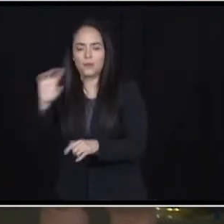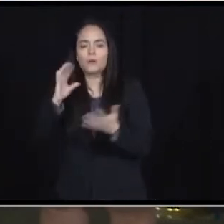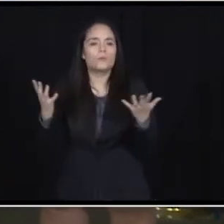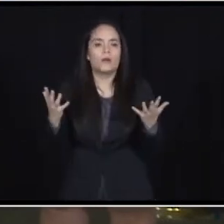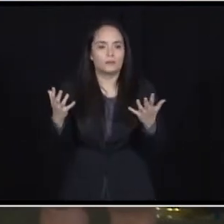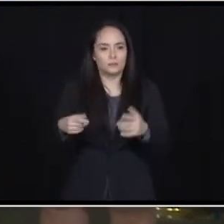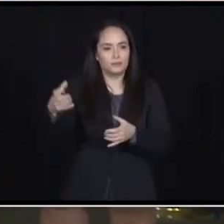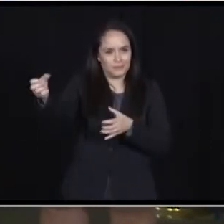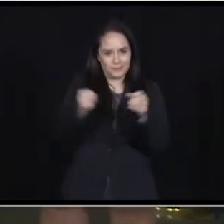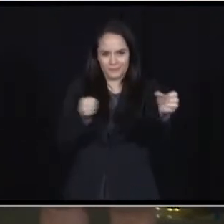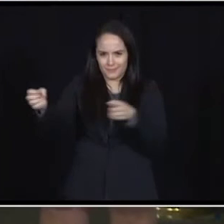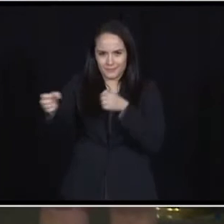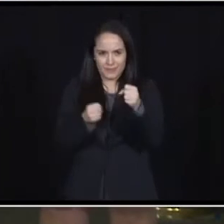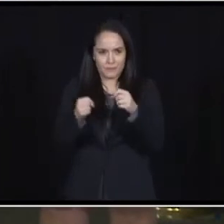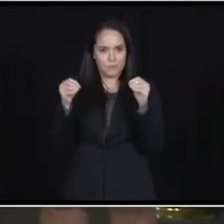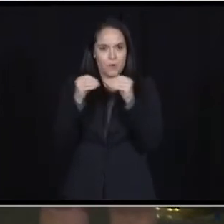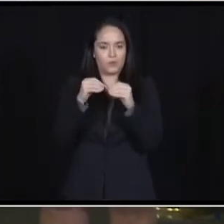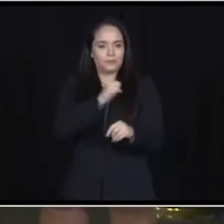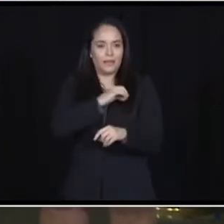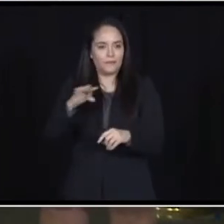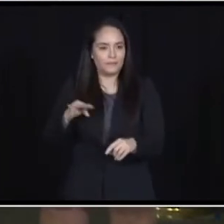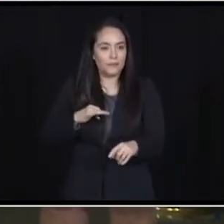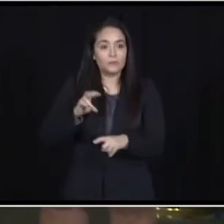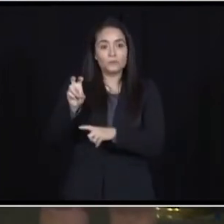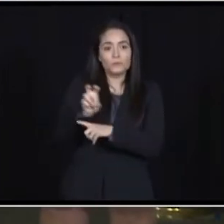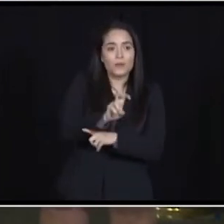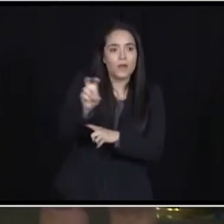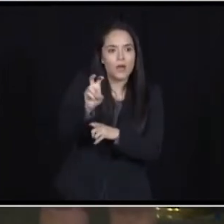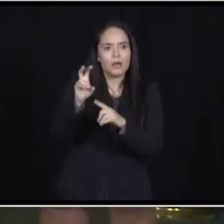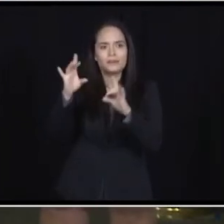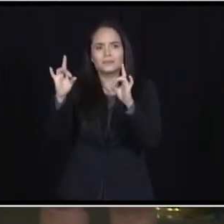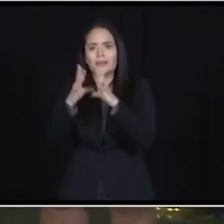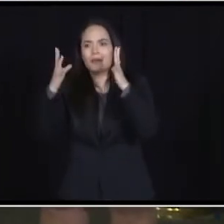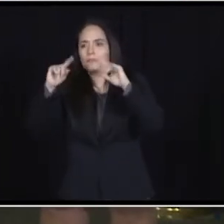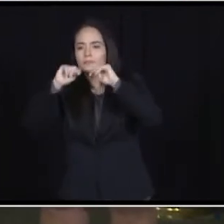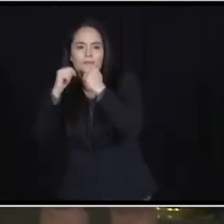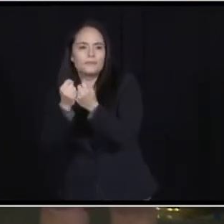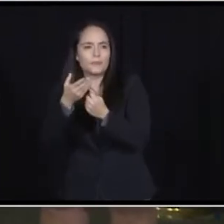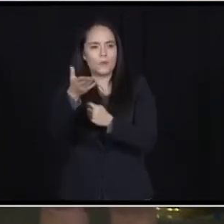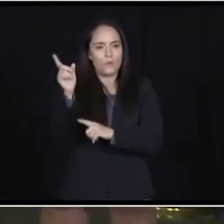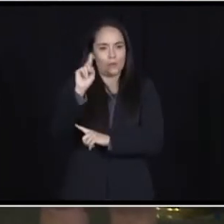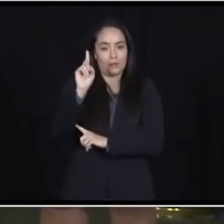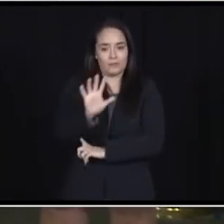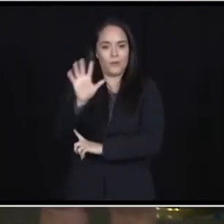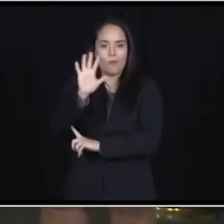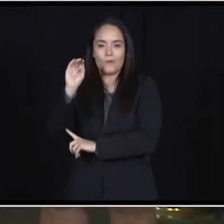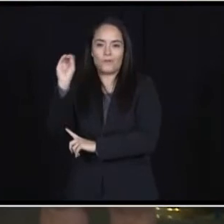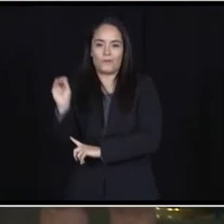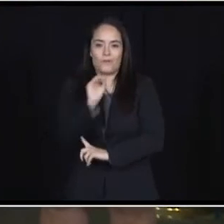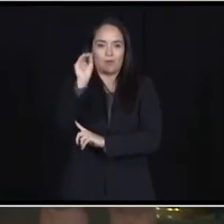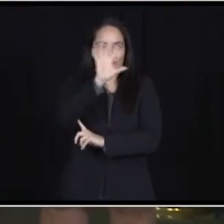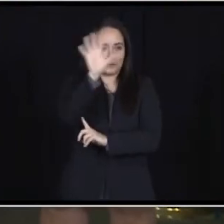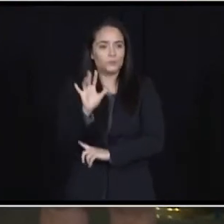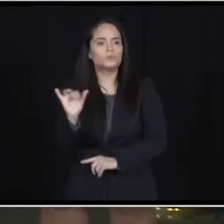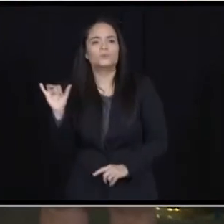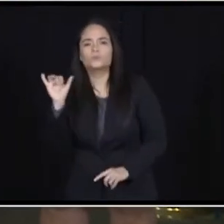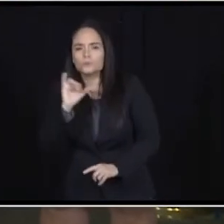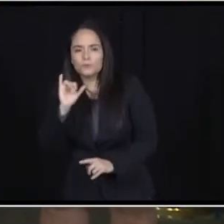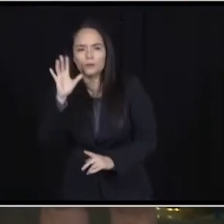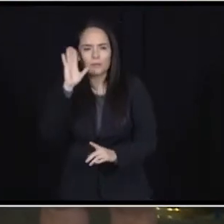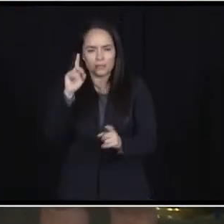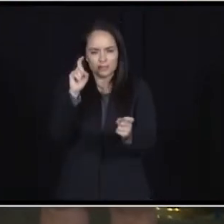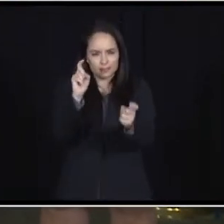mobile crisis teams across the province, and supporting tailored programs for First Nations communities. Last year,